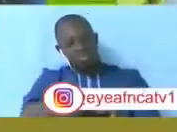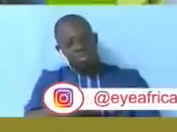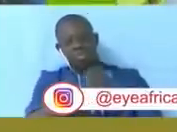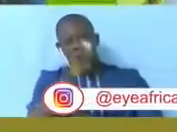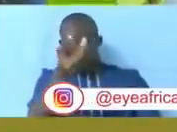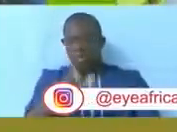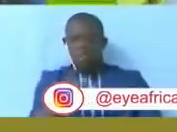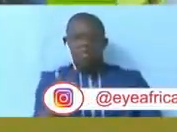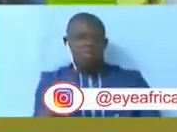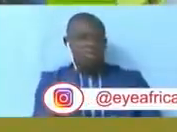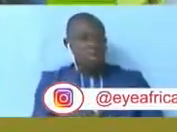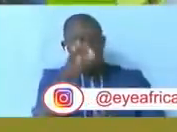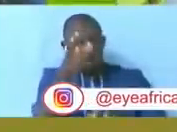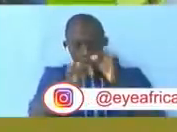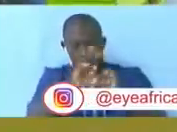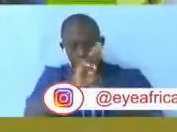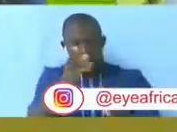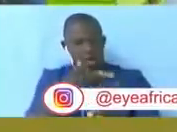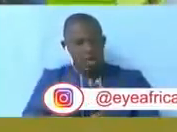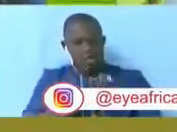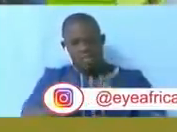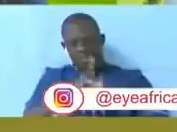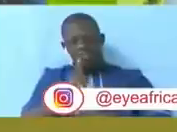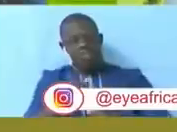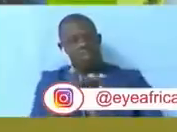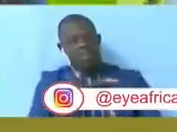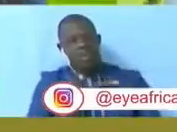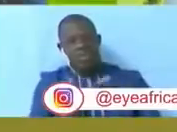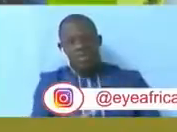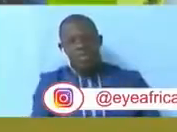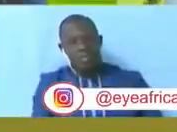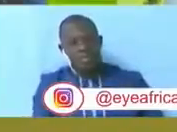have jurisdiction.